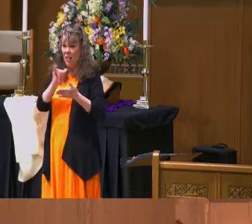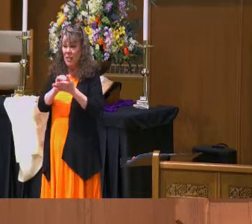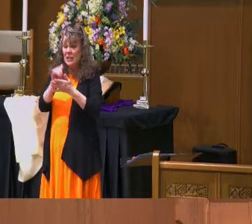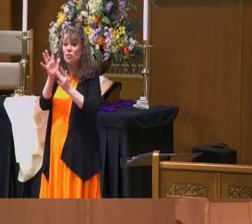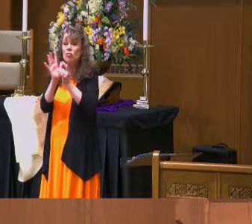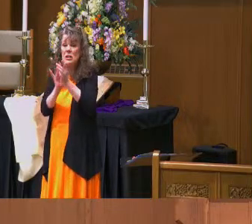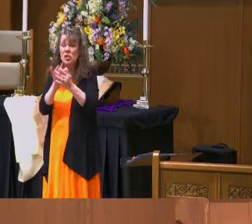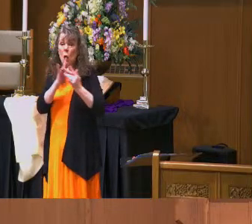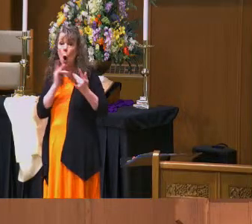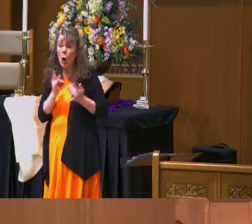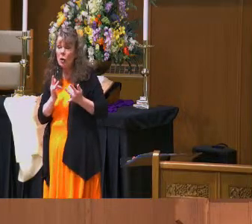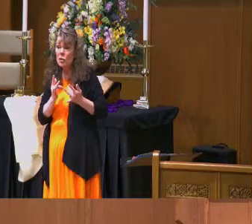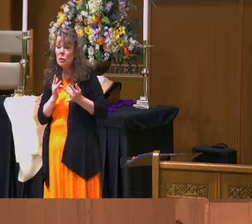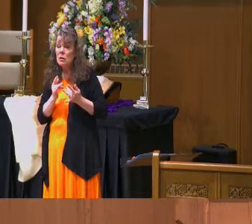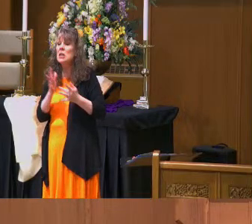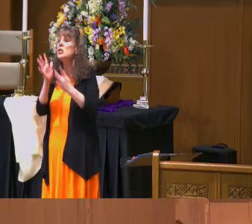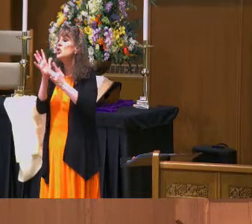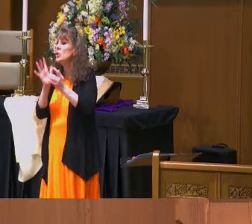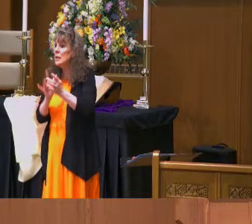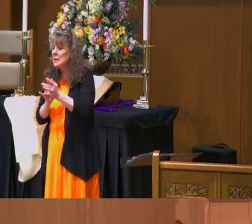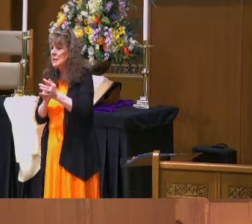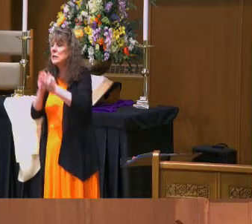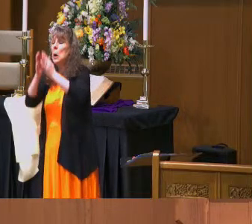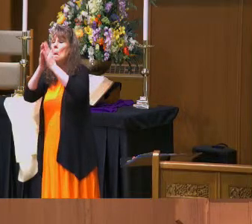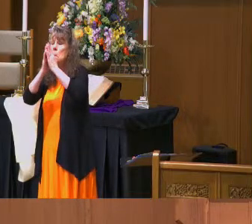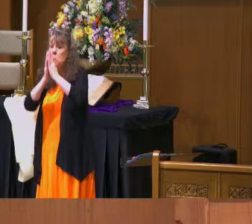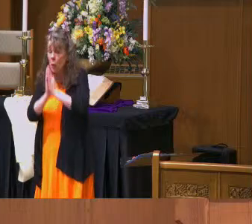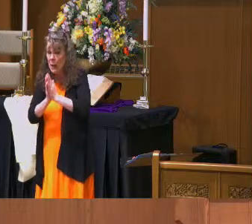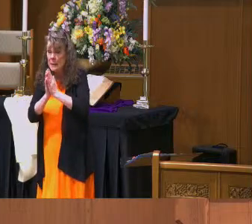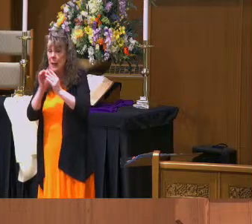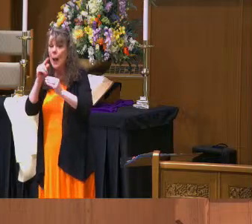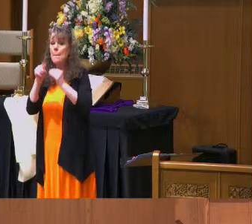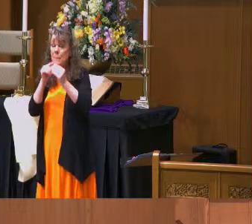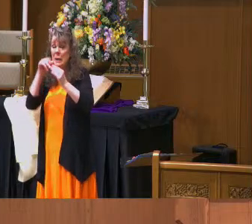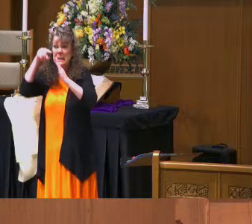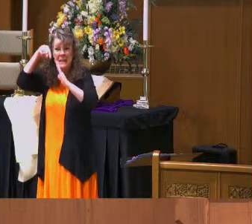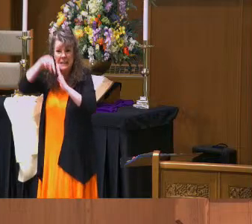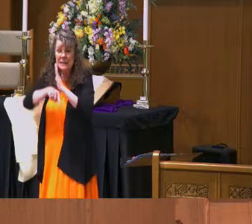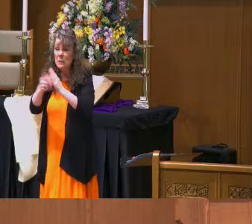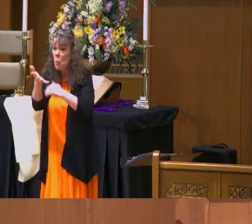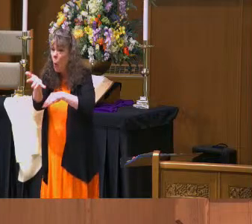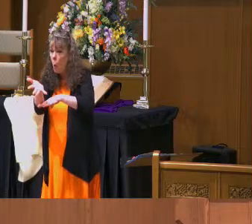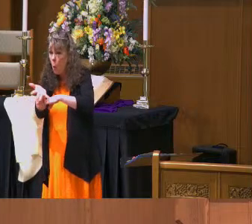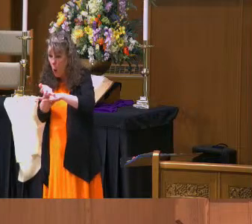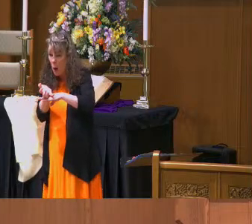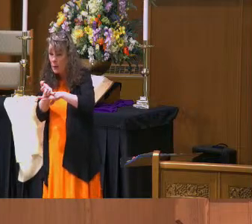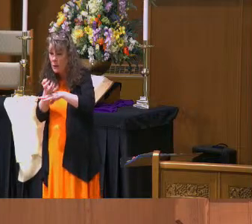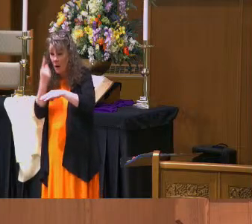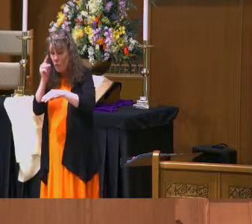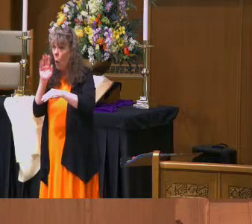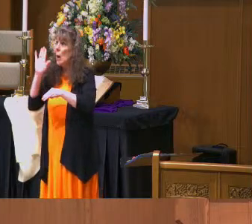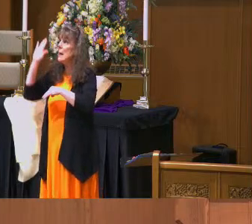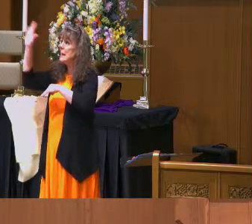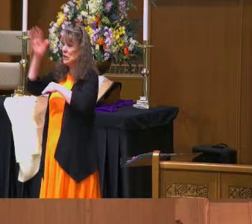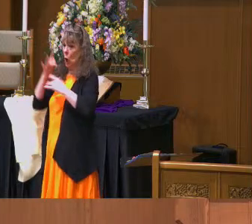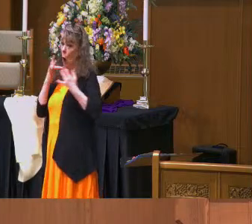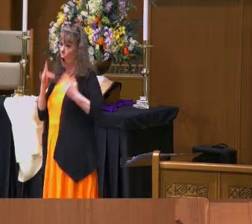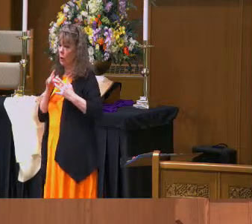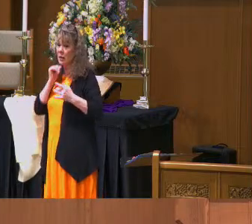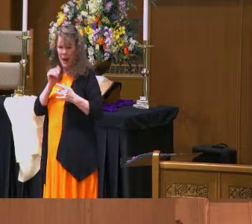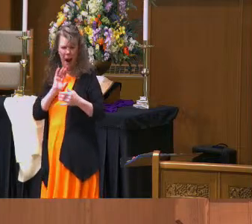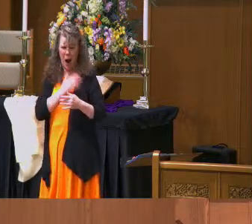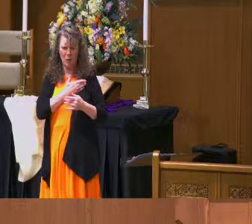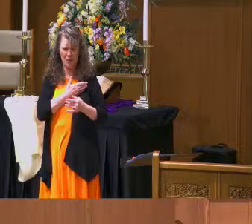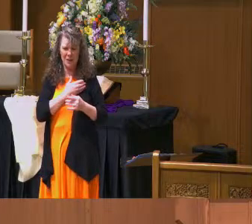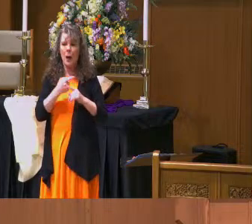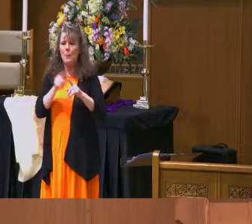Jesus. Jesus literally prays about the deep want of his heart, not our